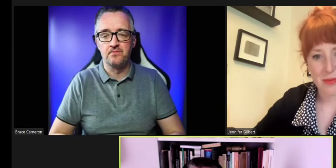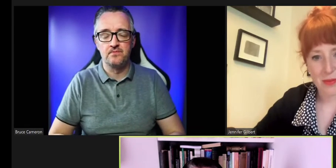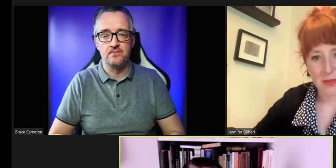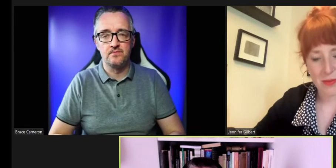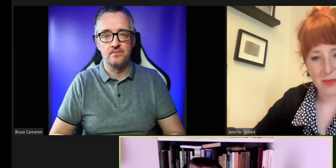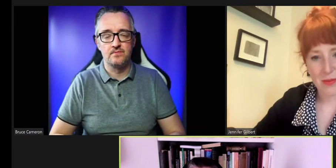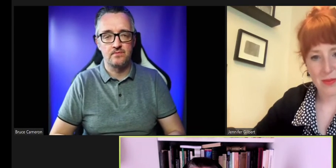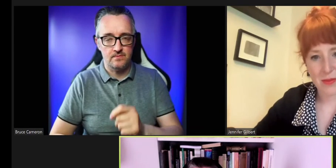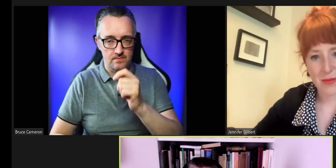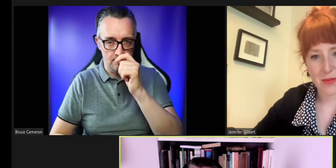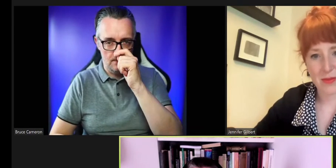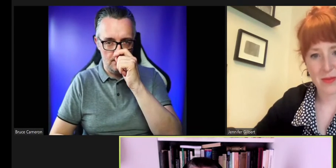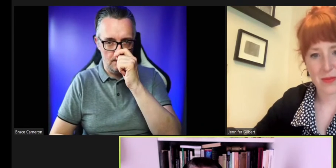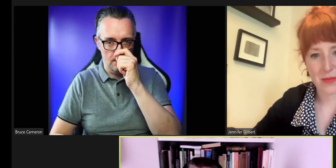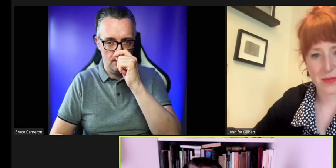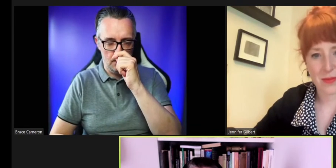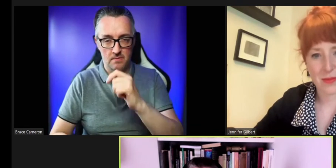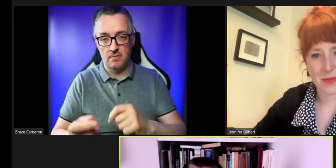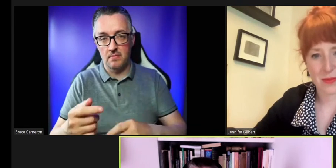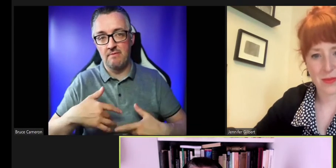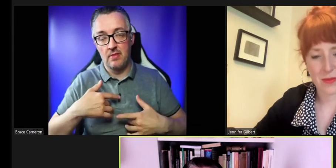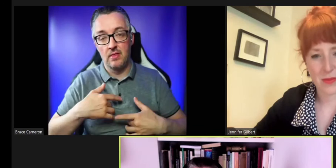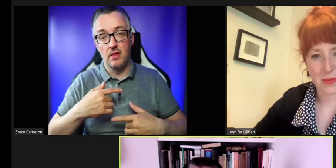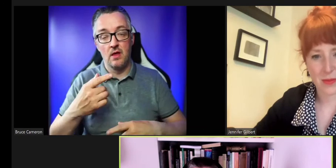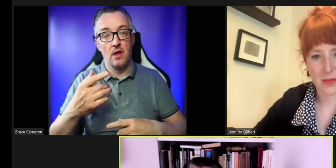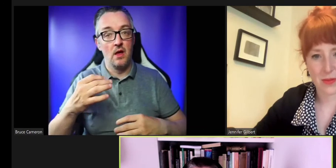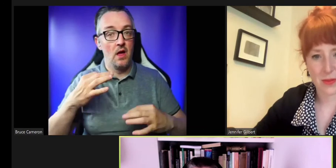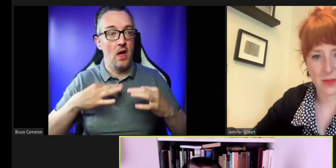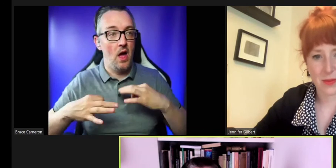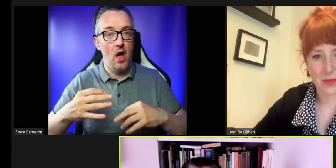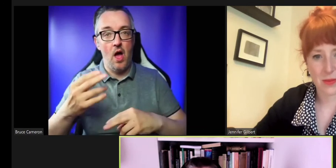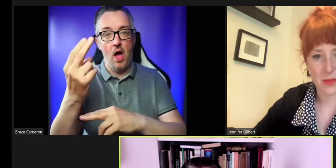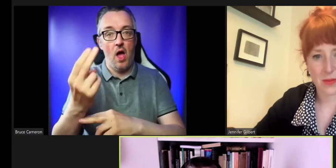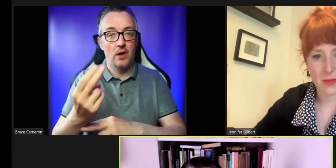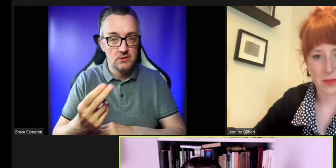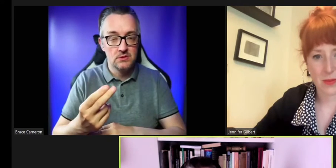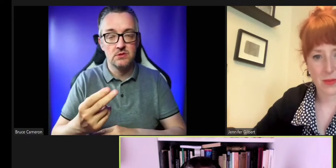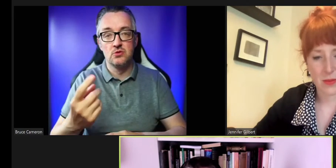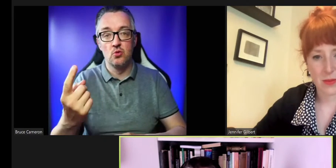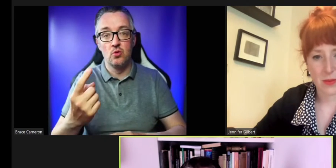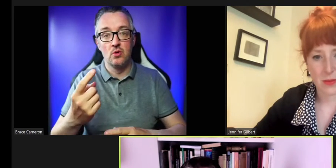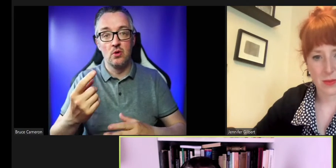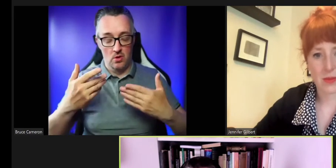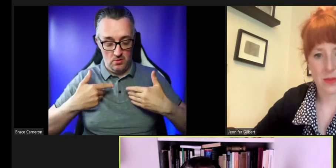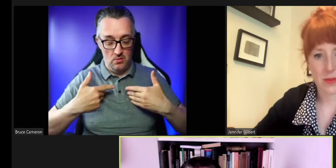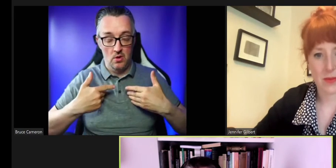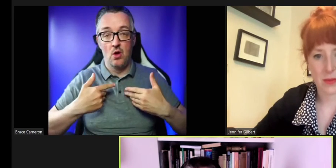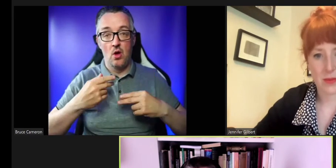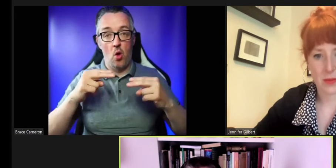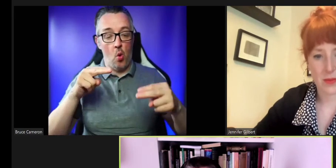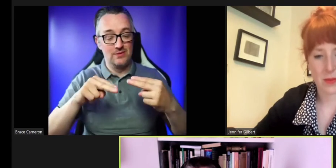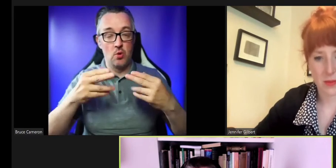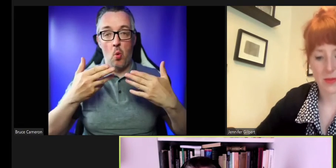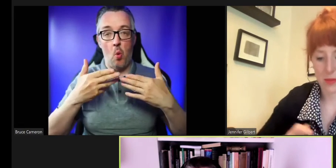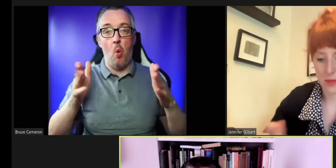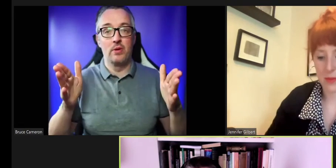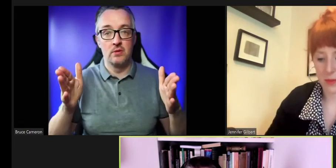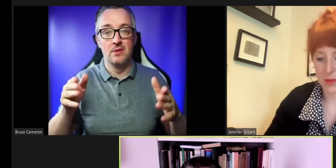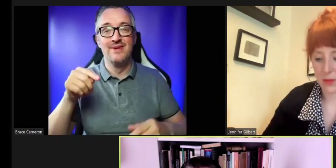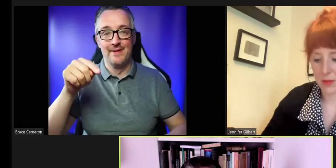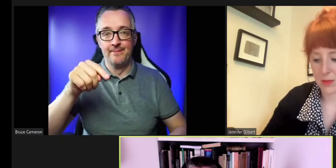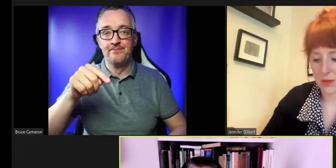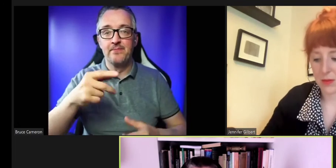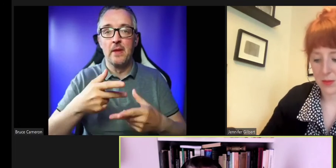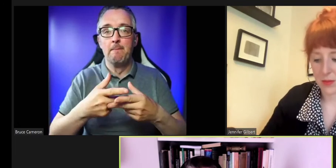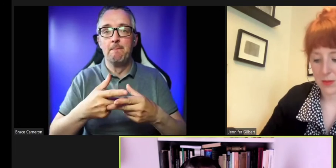I say that artists who are openly autistic are missing from the conversation